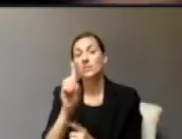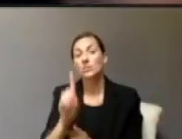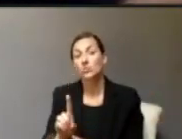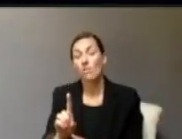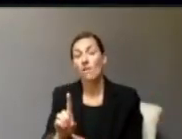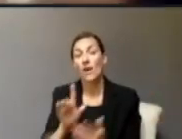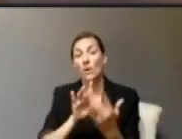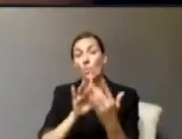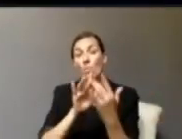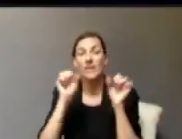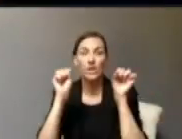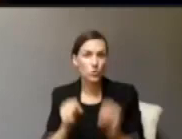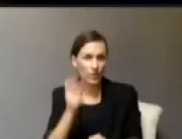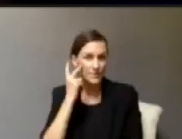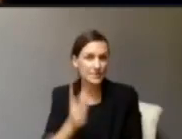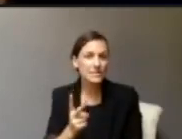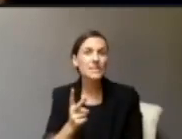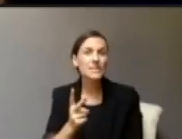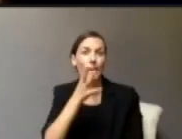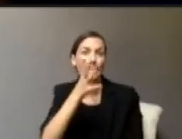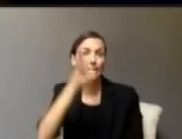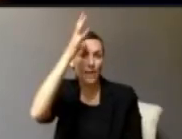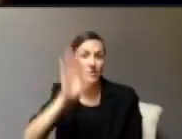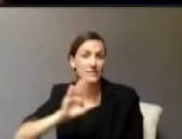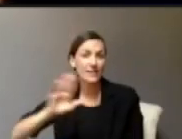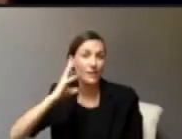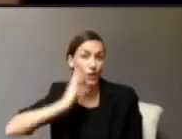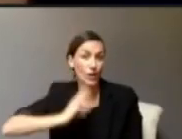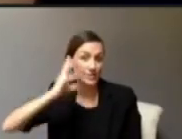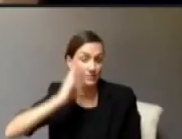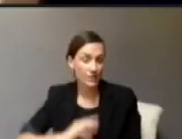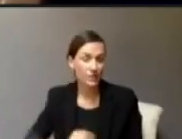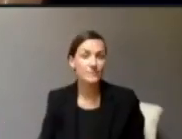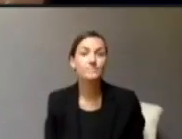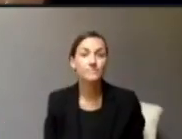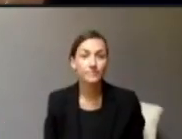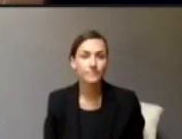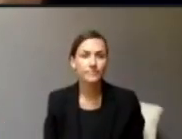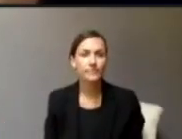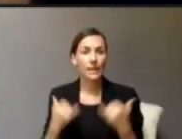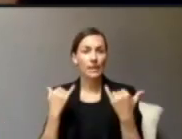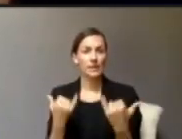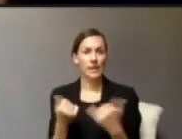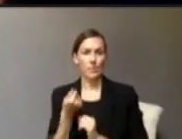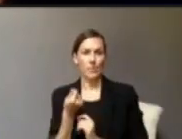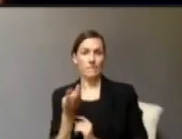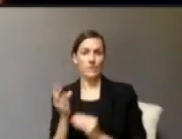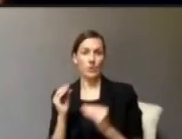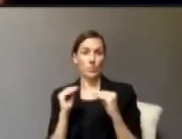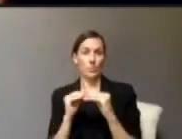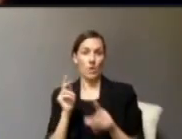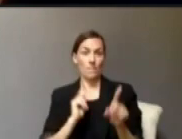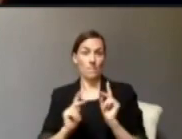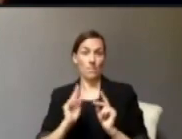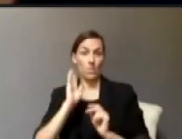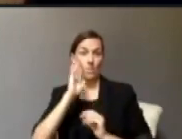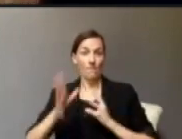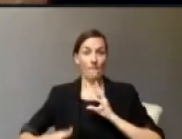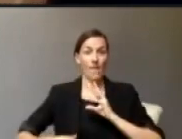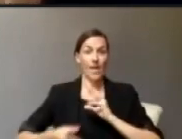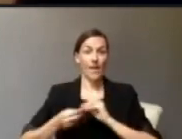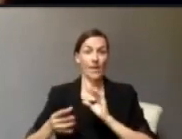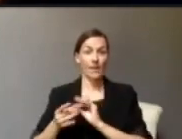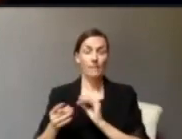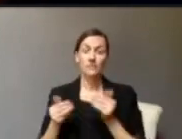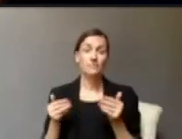and hear parents really talking about their lived experiences. I believe we have a few more people that are going to add some comment. Please feel